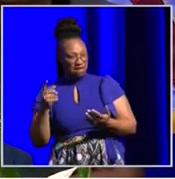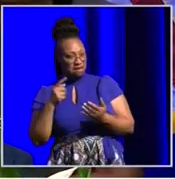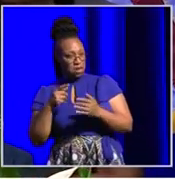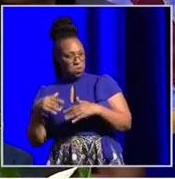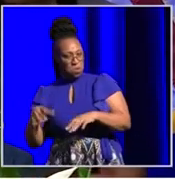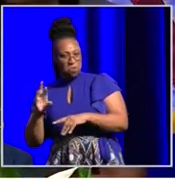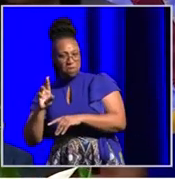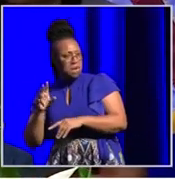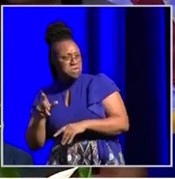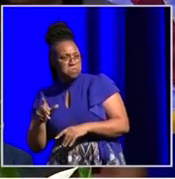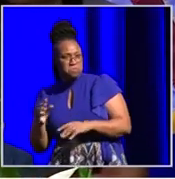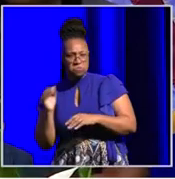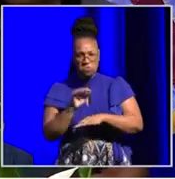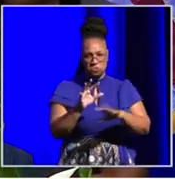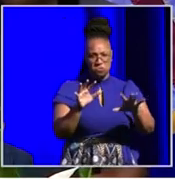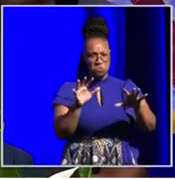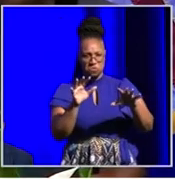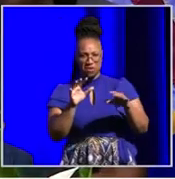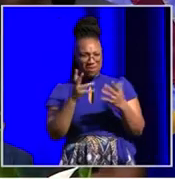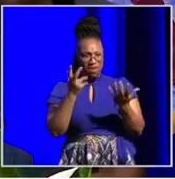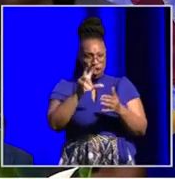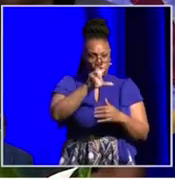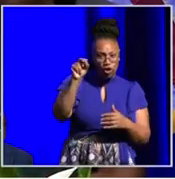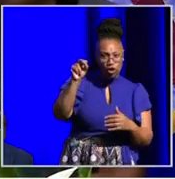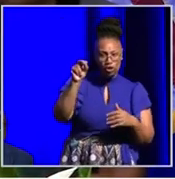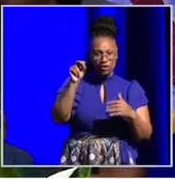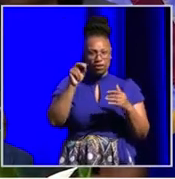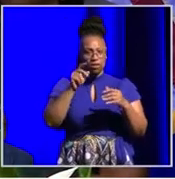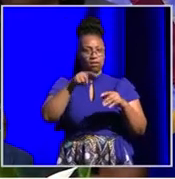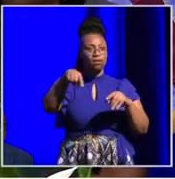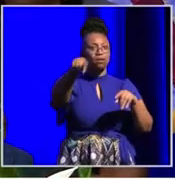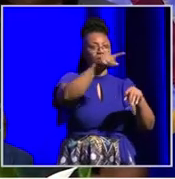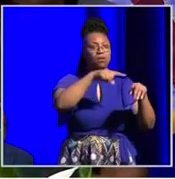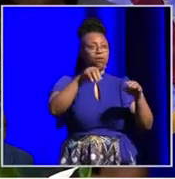home rule, anti-home rule bills and amendments.